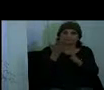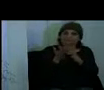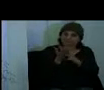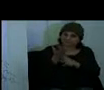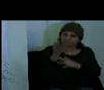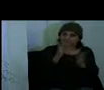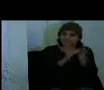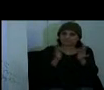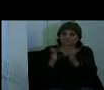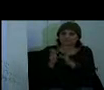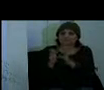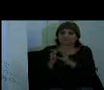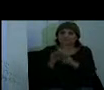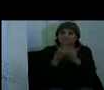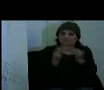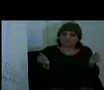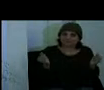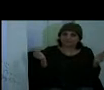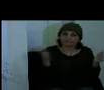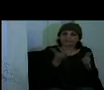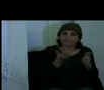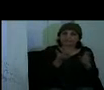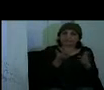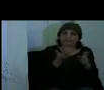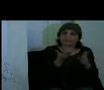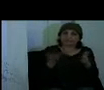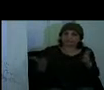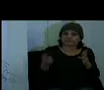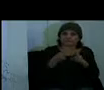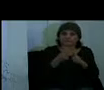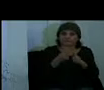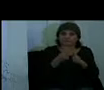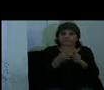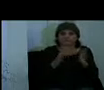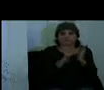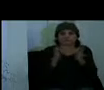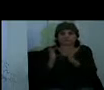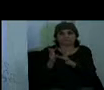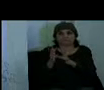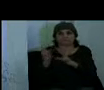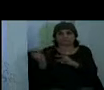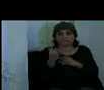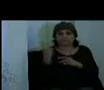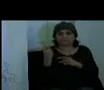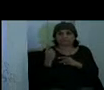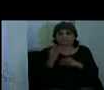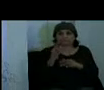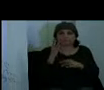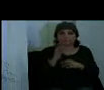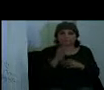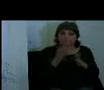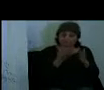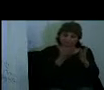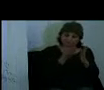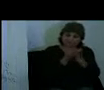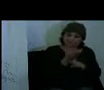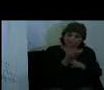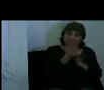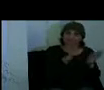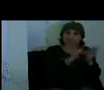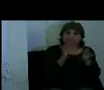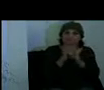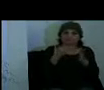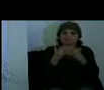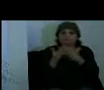reconcile all things to Jesus alone. By Jesus, whether things on earth or things in heaven,